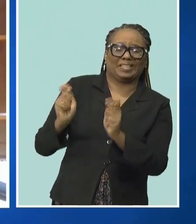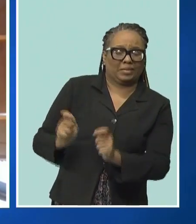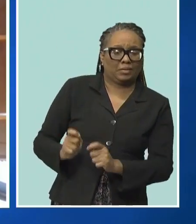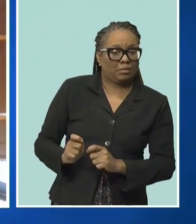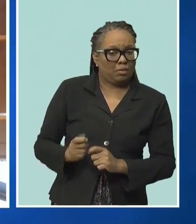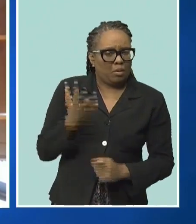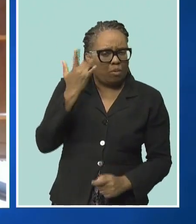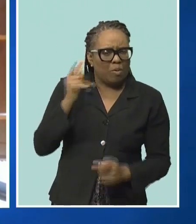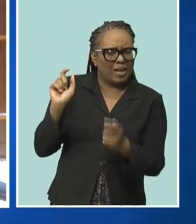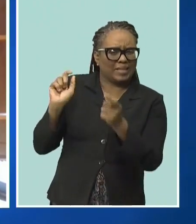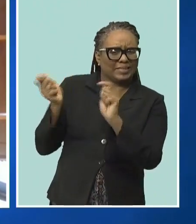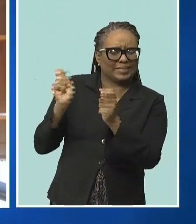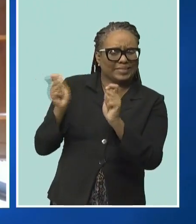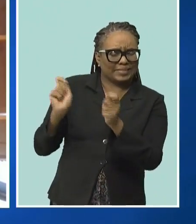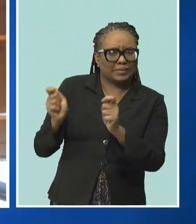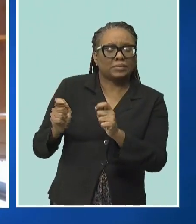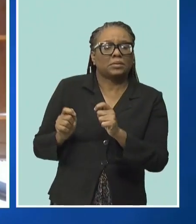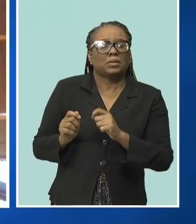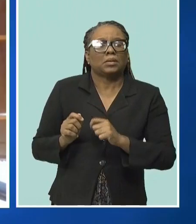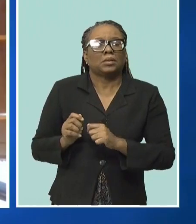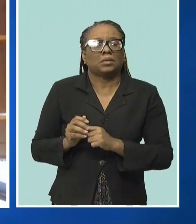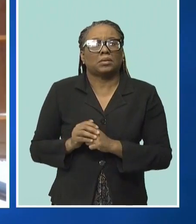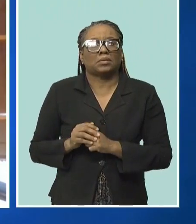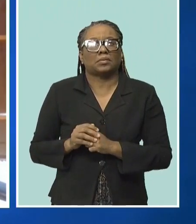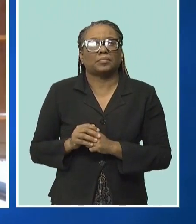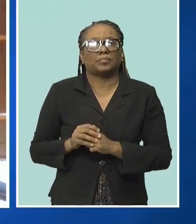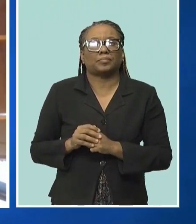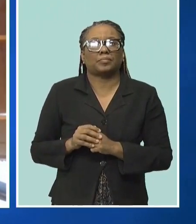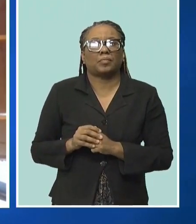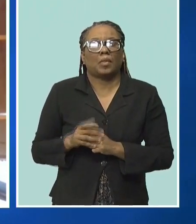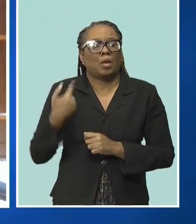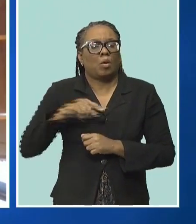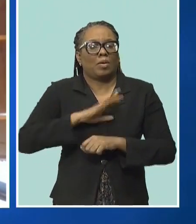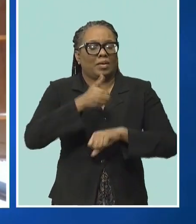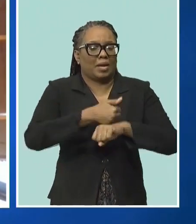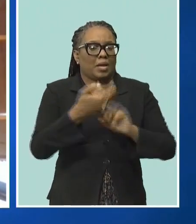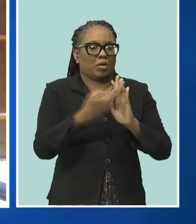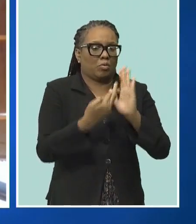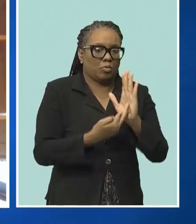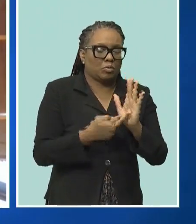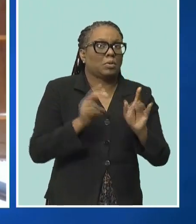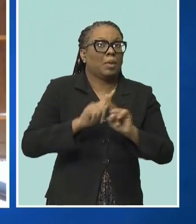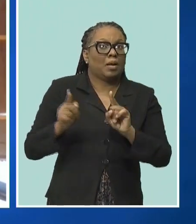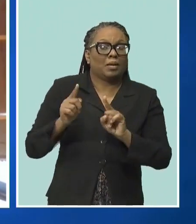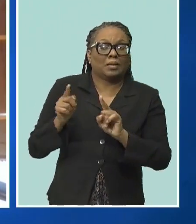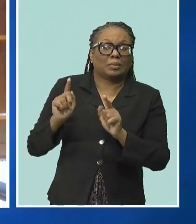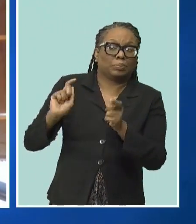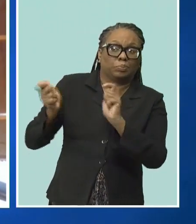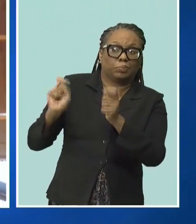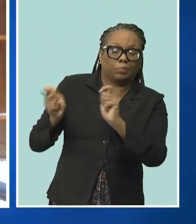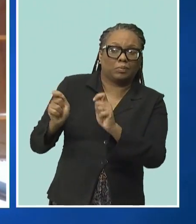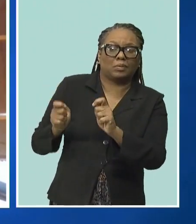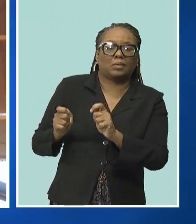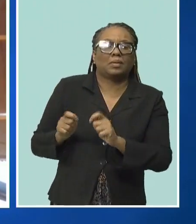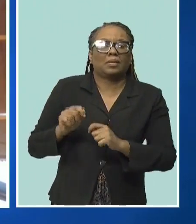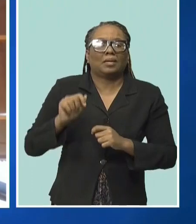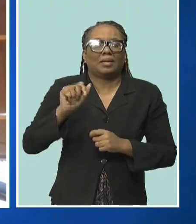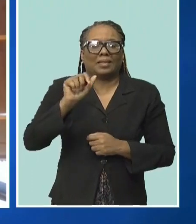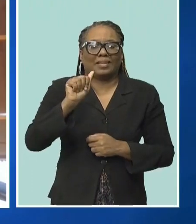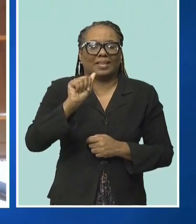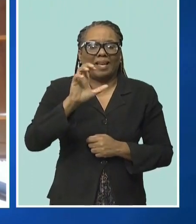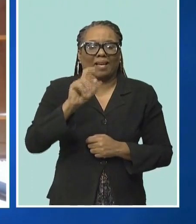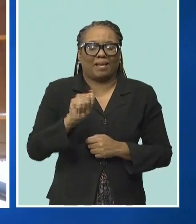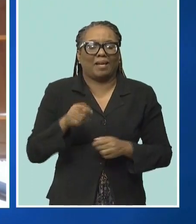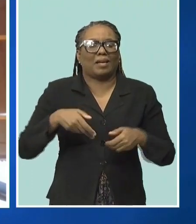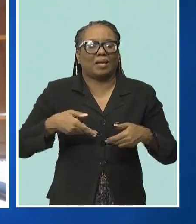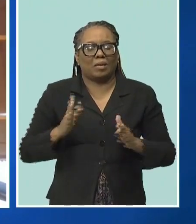make amendments at the same time that we were making regulations was because the Act allowed for some